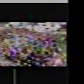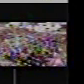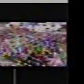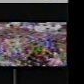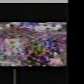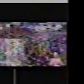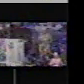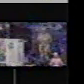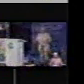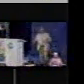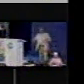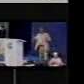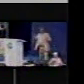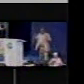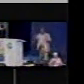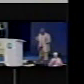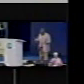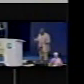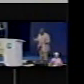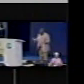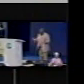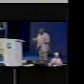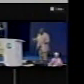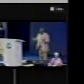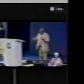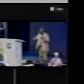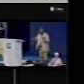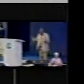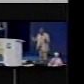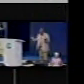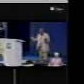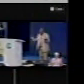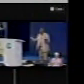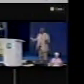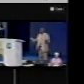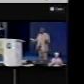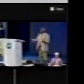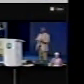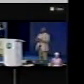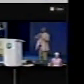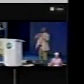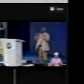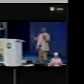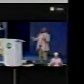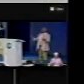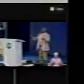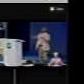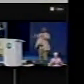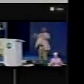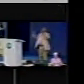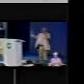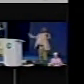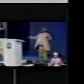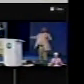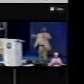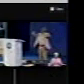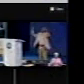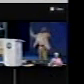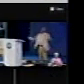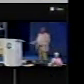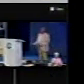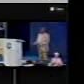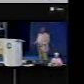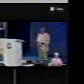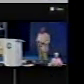behalf. The Lord will intervene in what they are going through in Jesus' name. At this time, we want